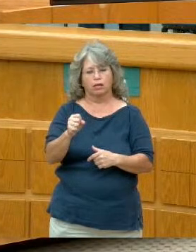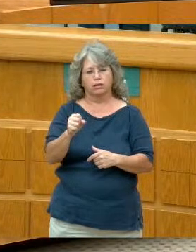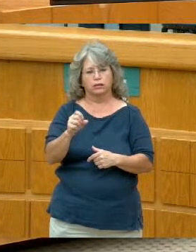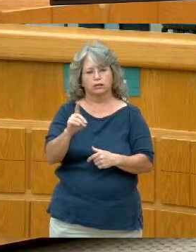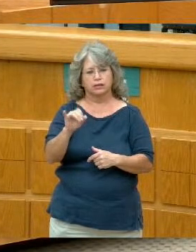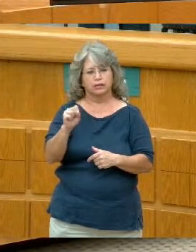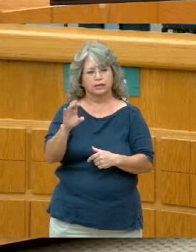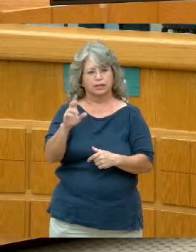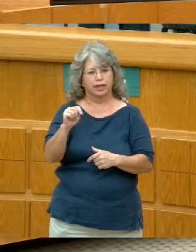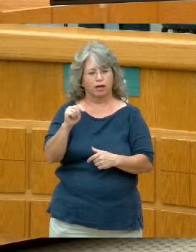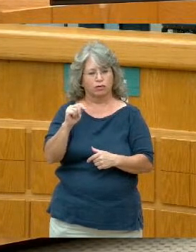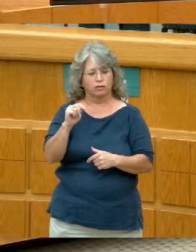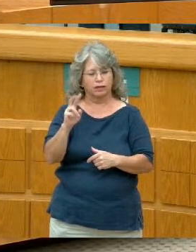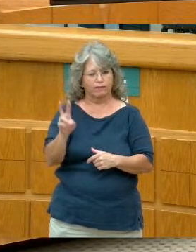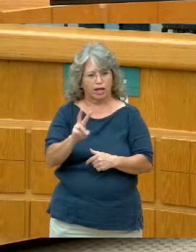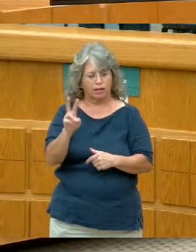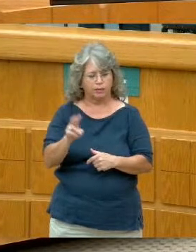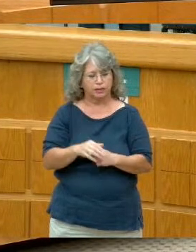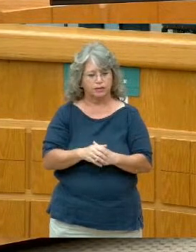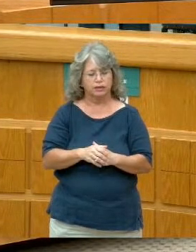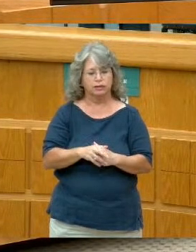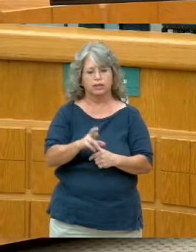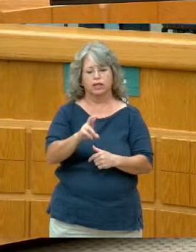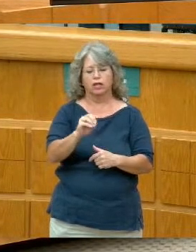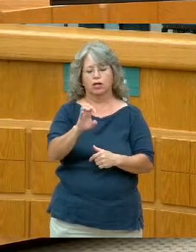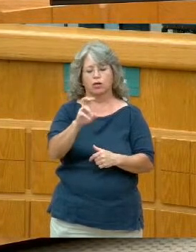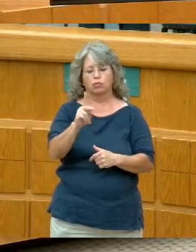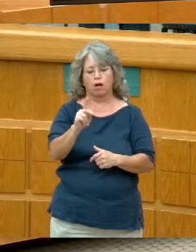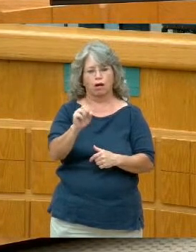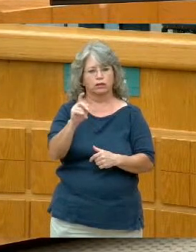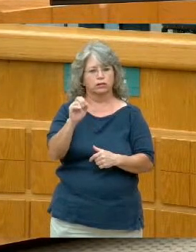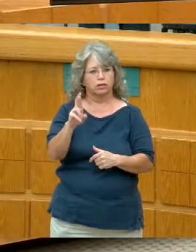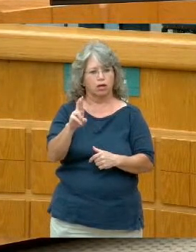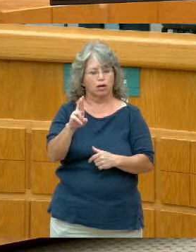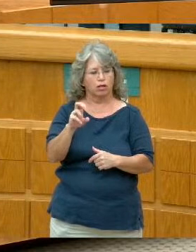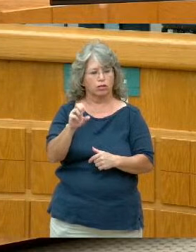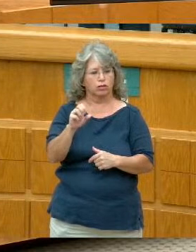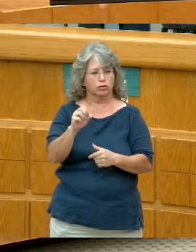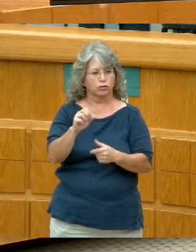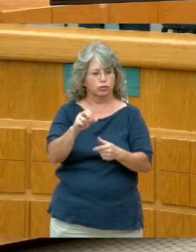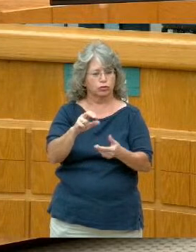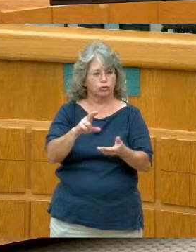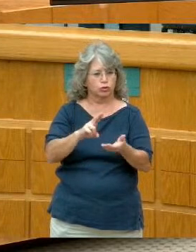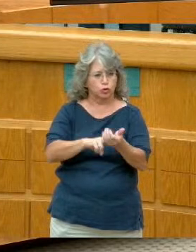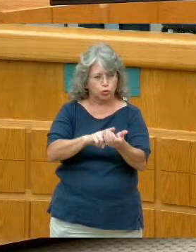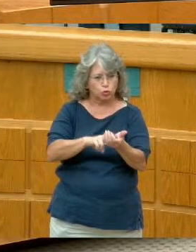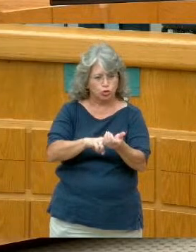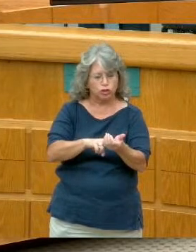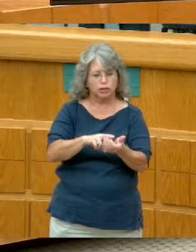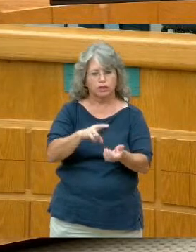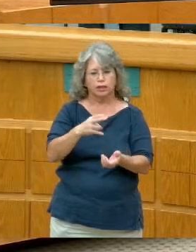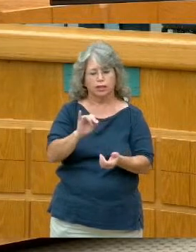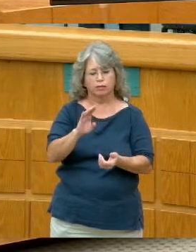at 6903 Saratoga, Rockstar Sushi Hibachi, 4102